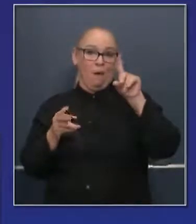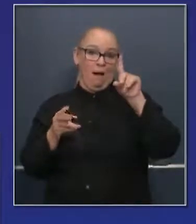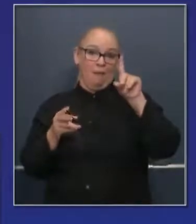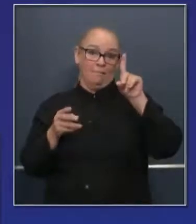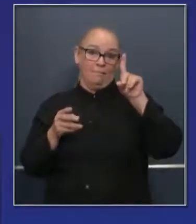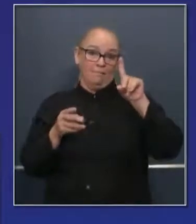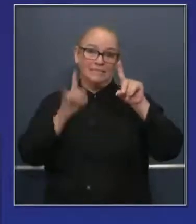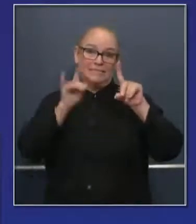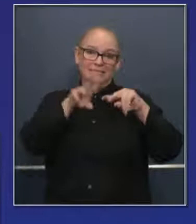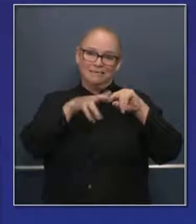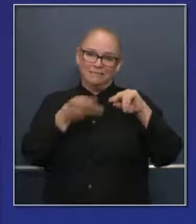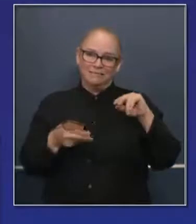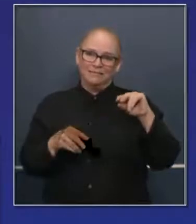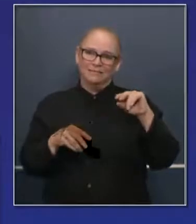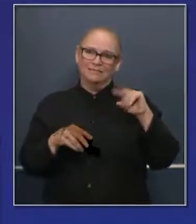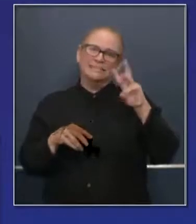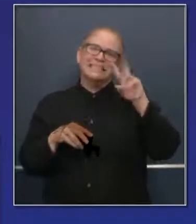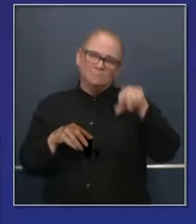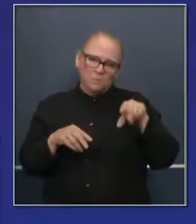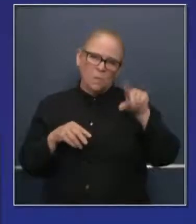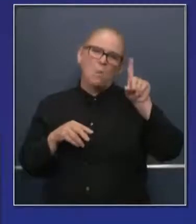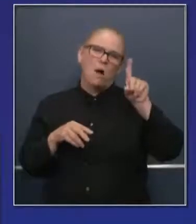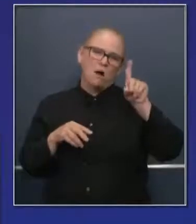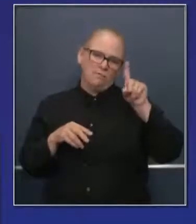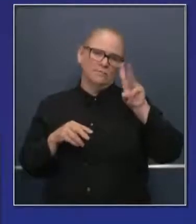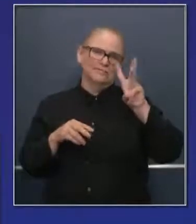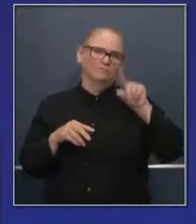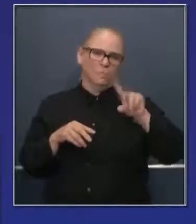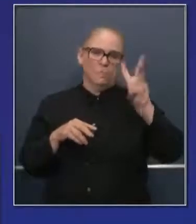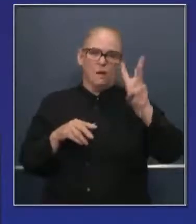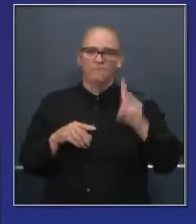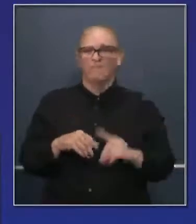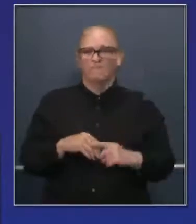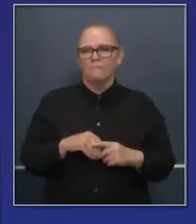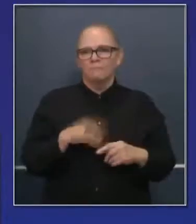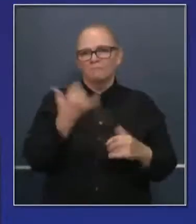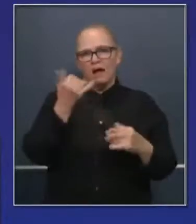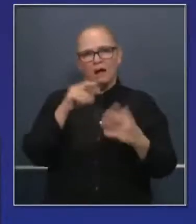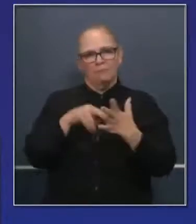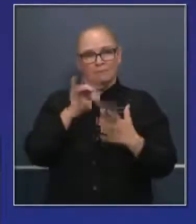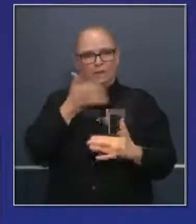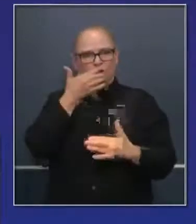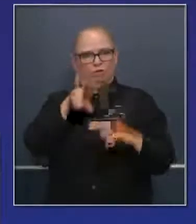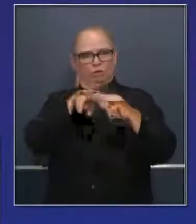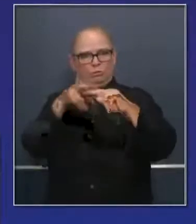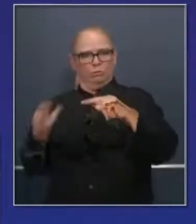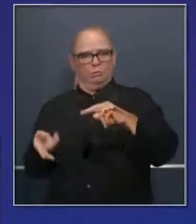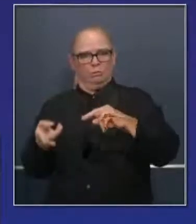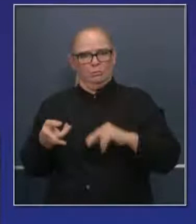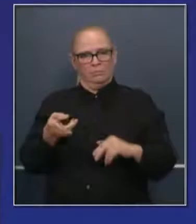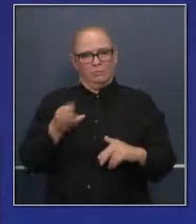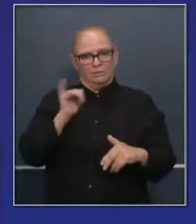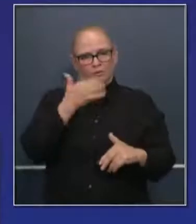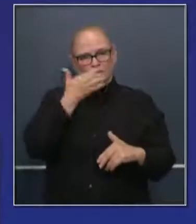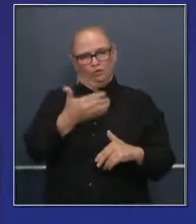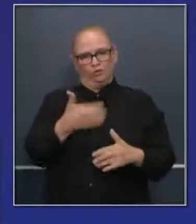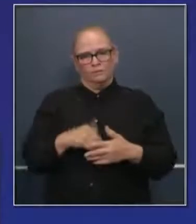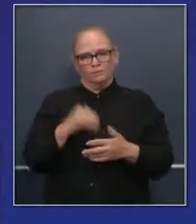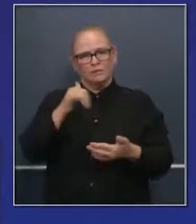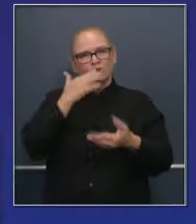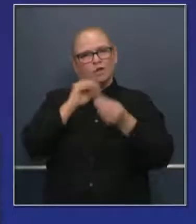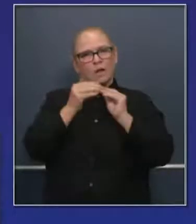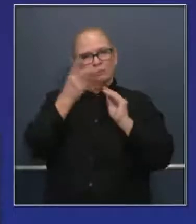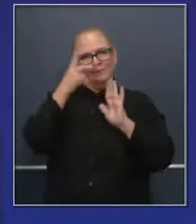So 14-day positivity rate reflected in the slide, 7%. The 7-day positivity rate now down